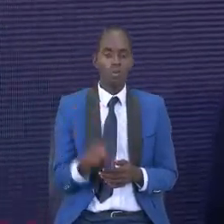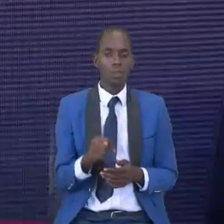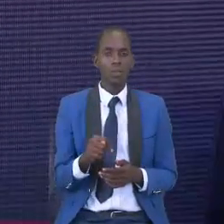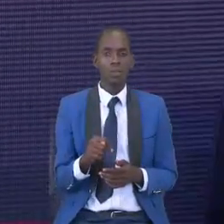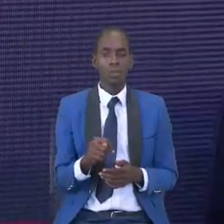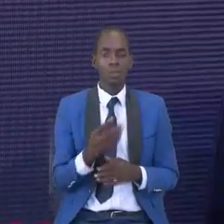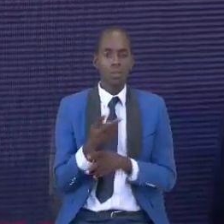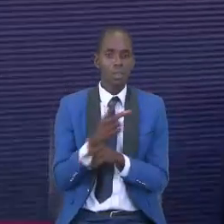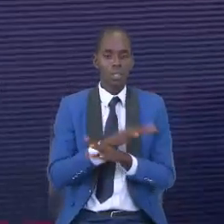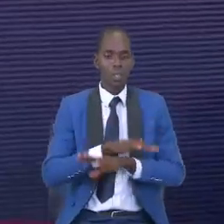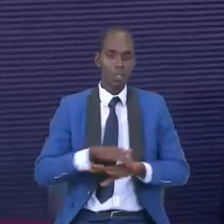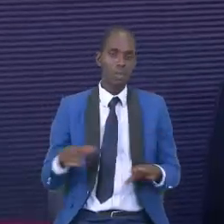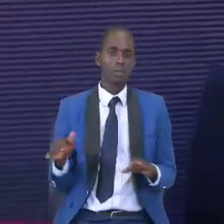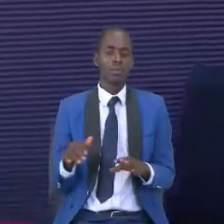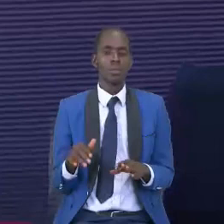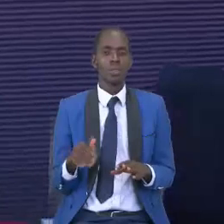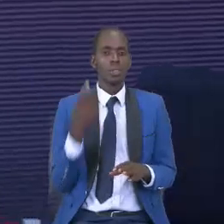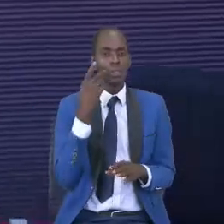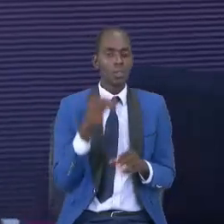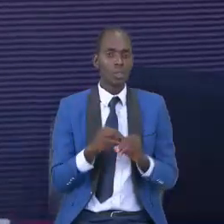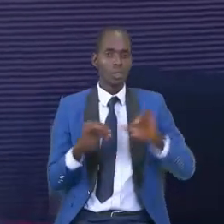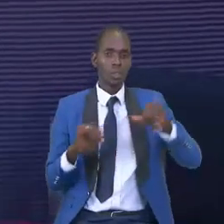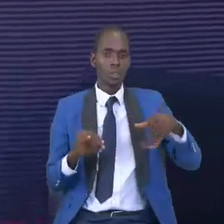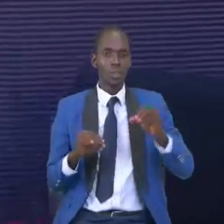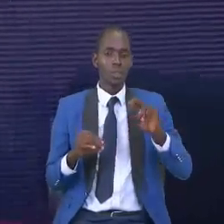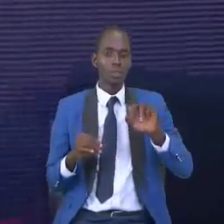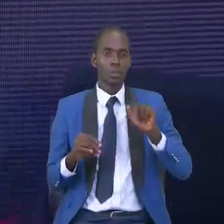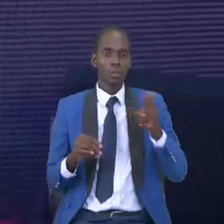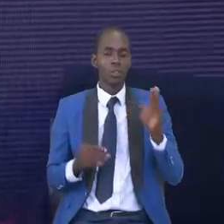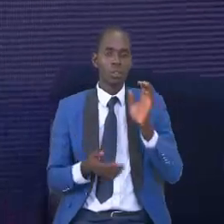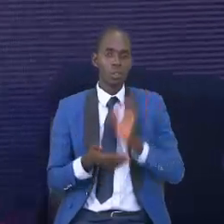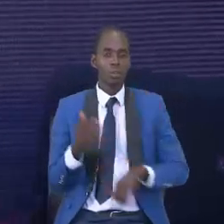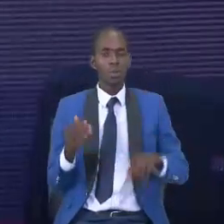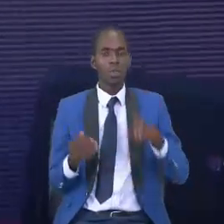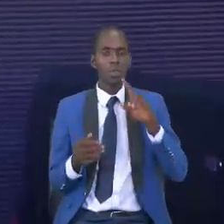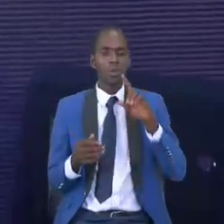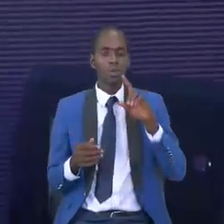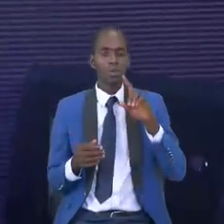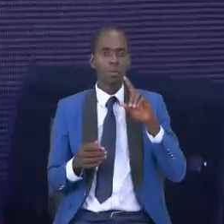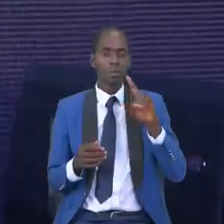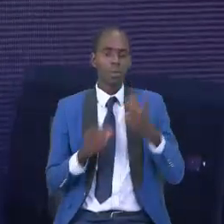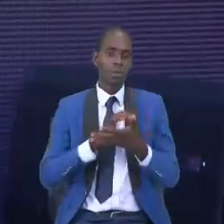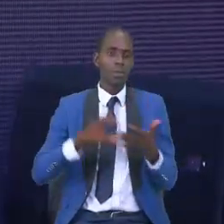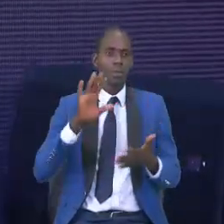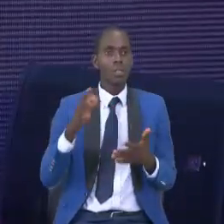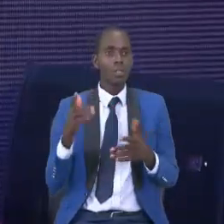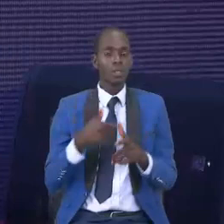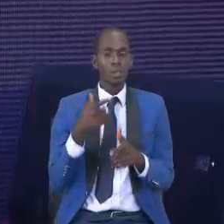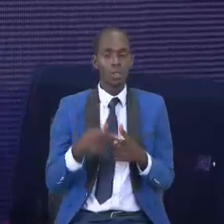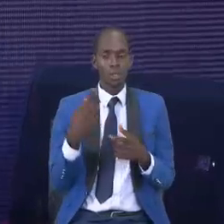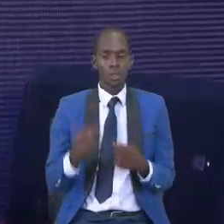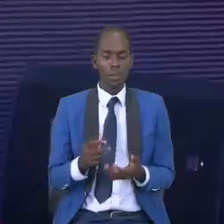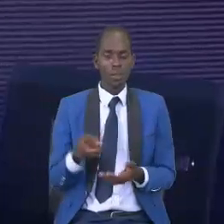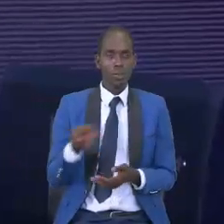at verse 5. Then the mariners were afraid because of the storm and because of the raging waves. They